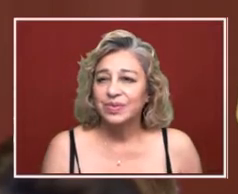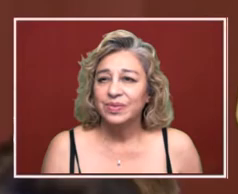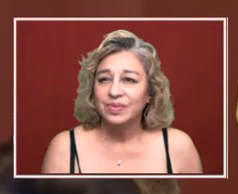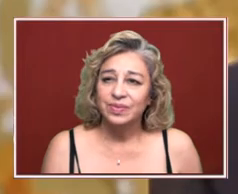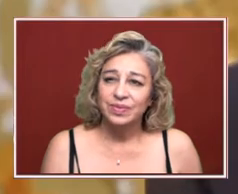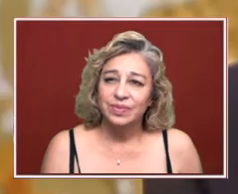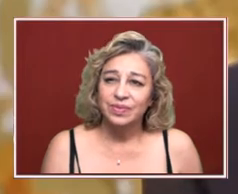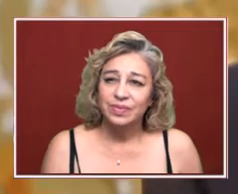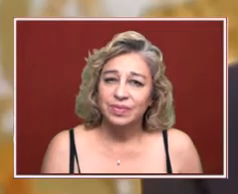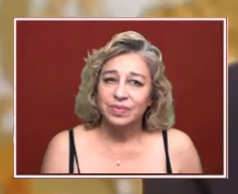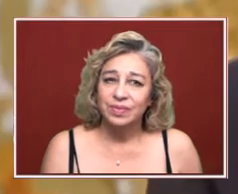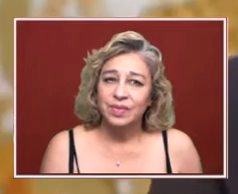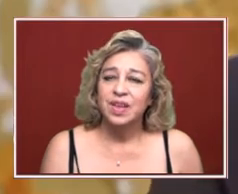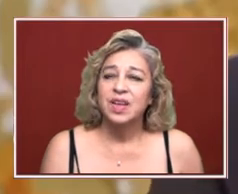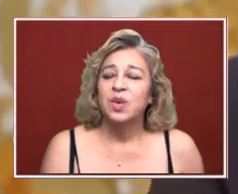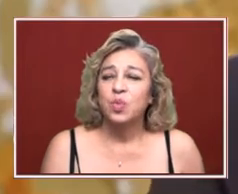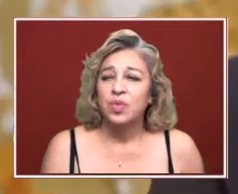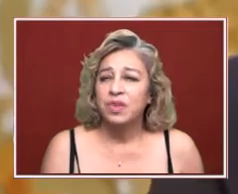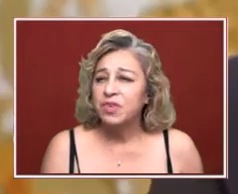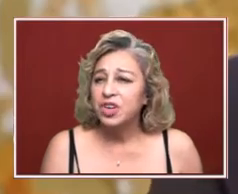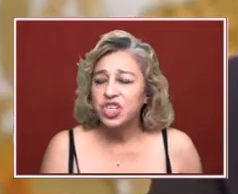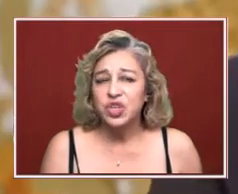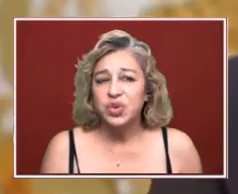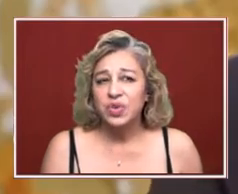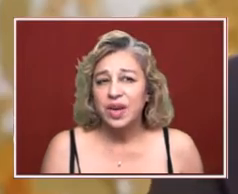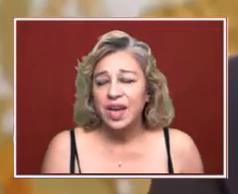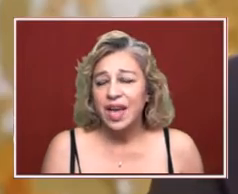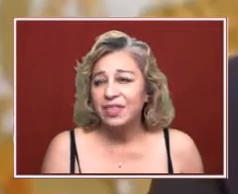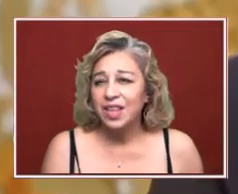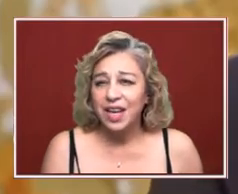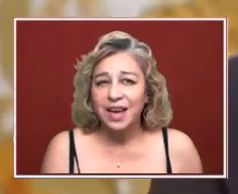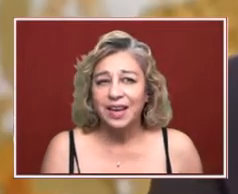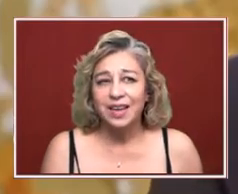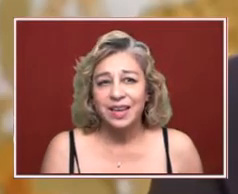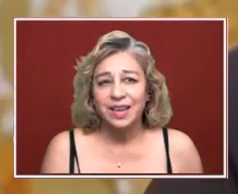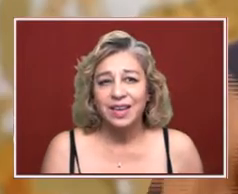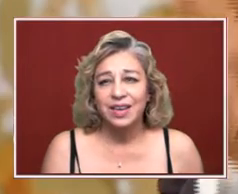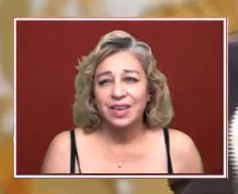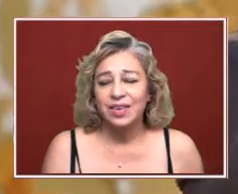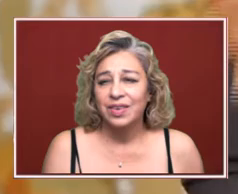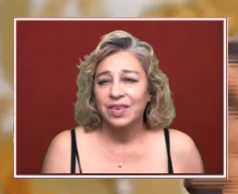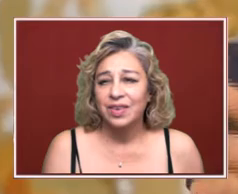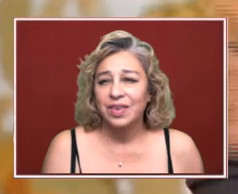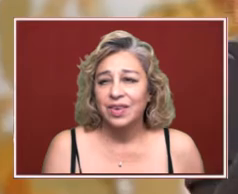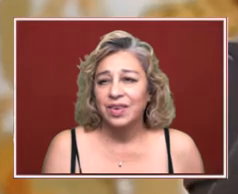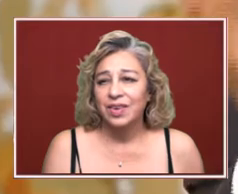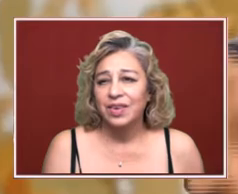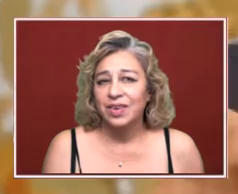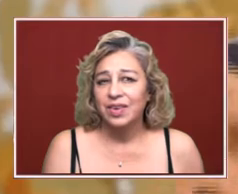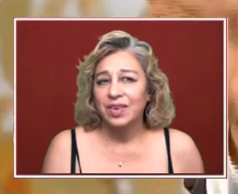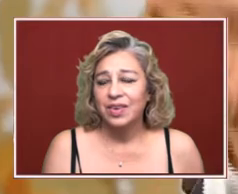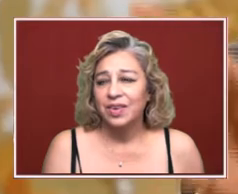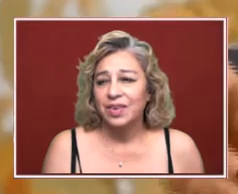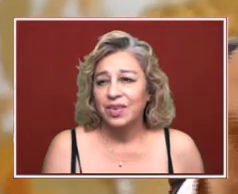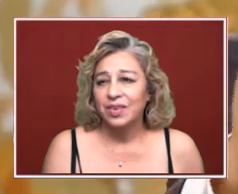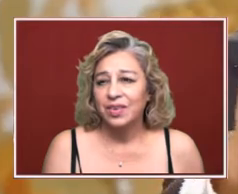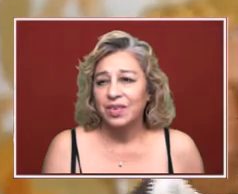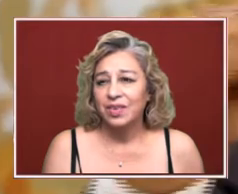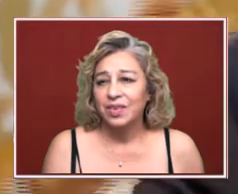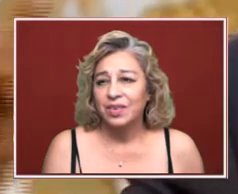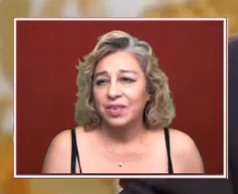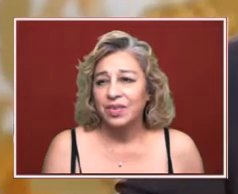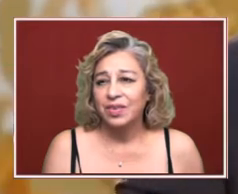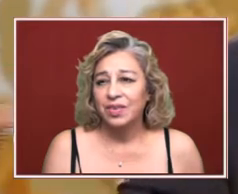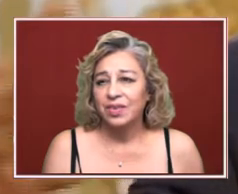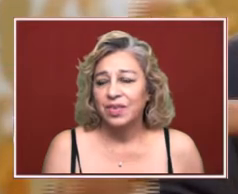La virtud y la suerte de. The virtue and the luck. Contar con